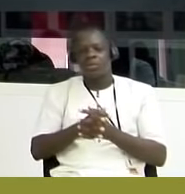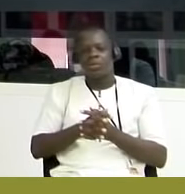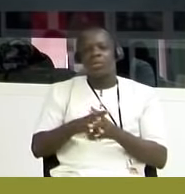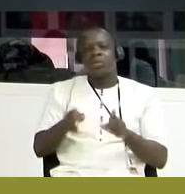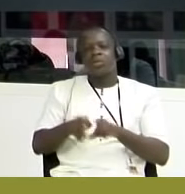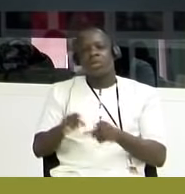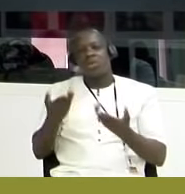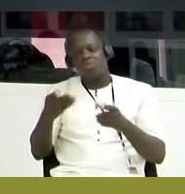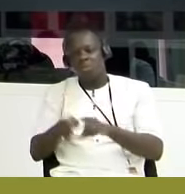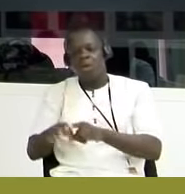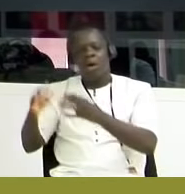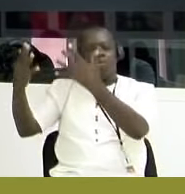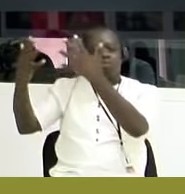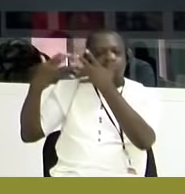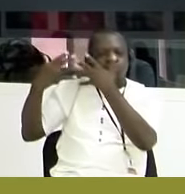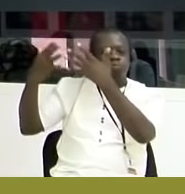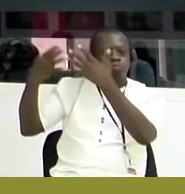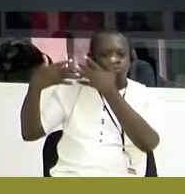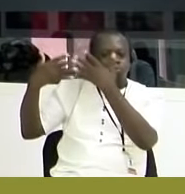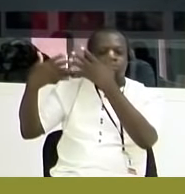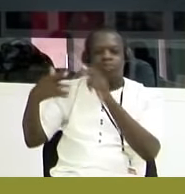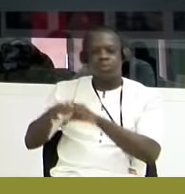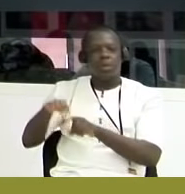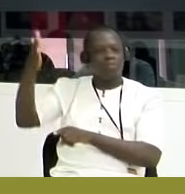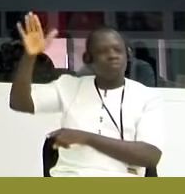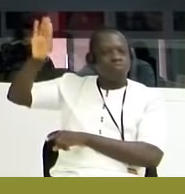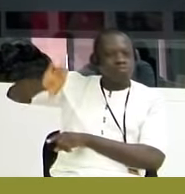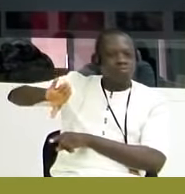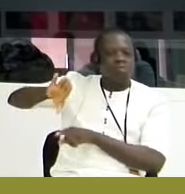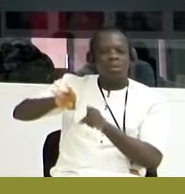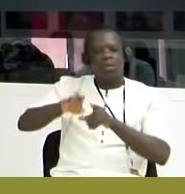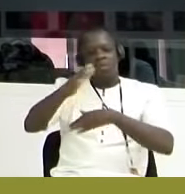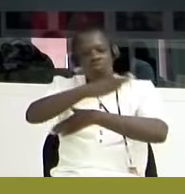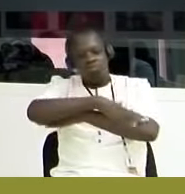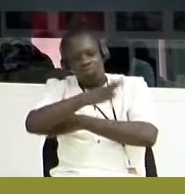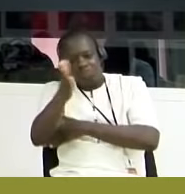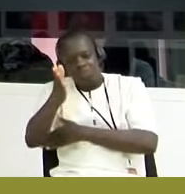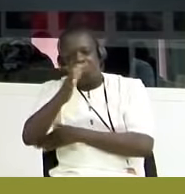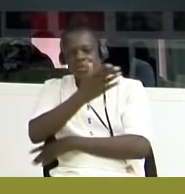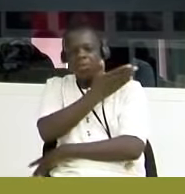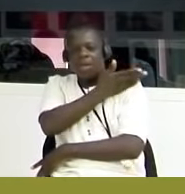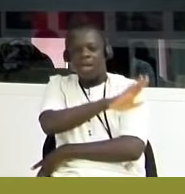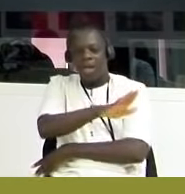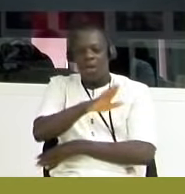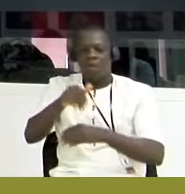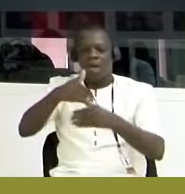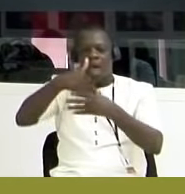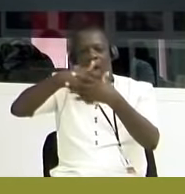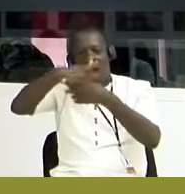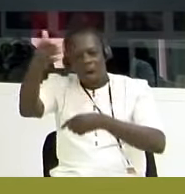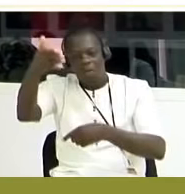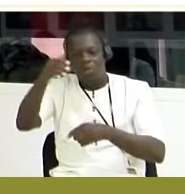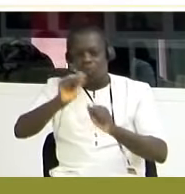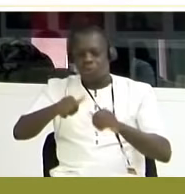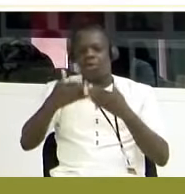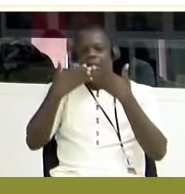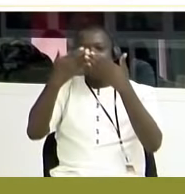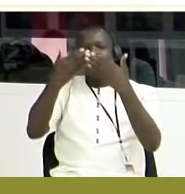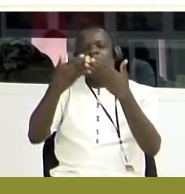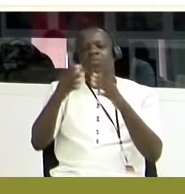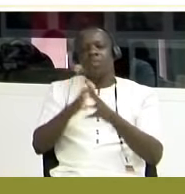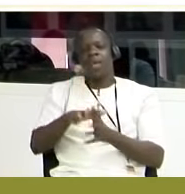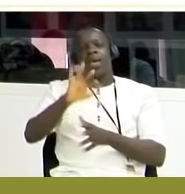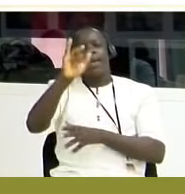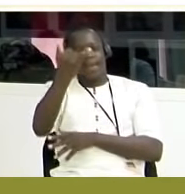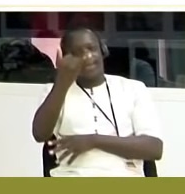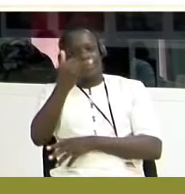ventilation, for example? Were you allowed to go outside? Tell us about those. Yes, we were allowed to go outside. In the morning